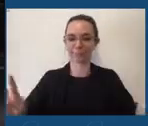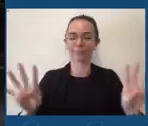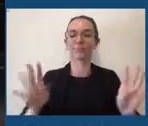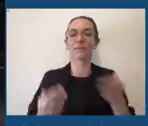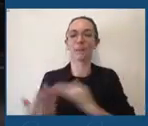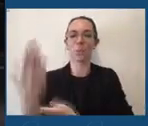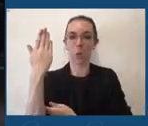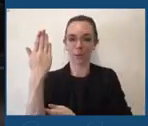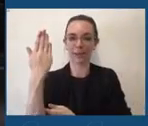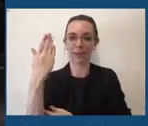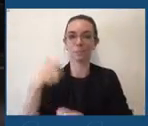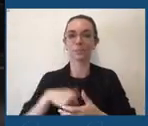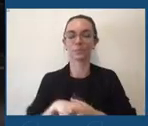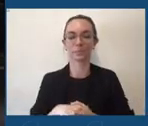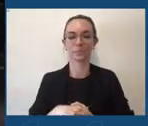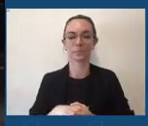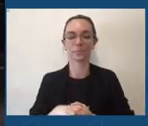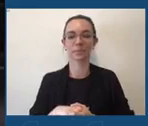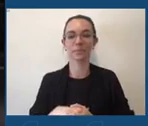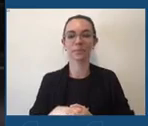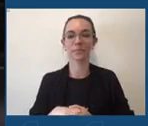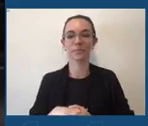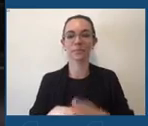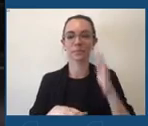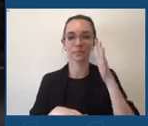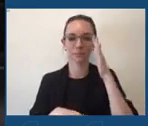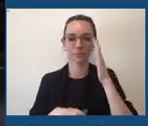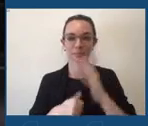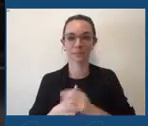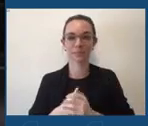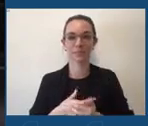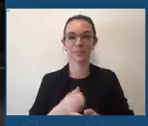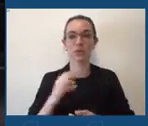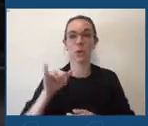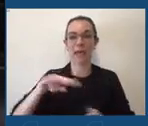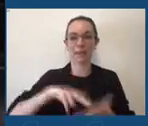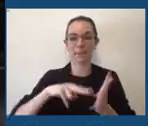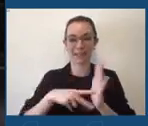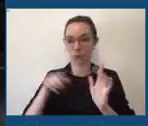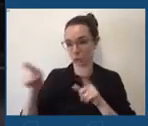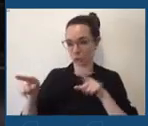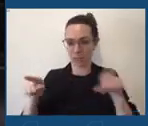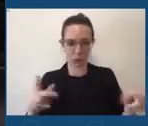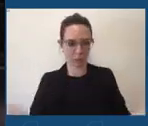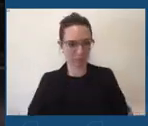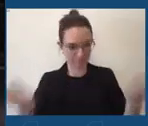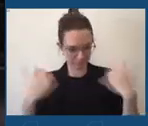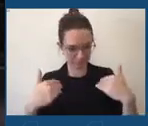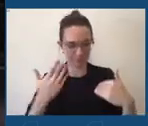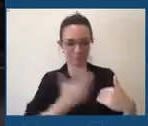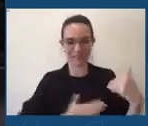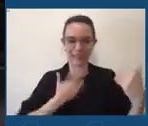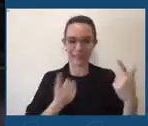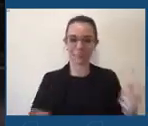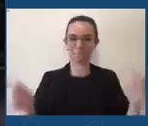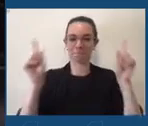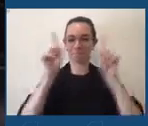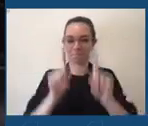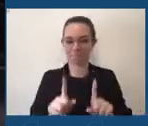with dispatch. That would be you. That would be you. Get up. Thank you. Step lively.